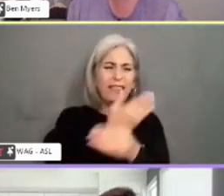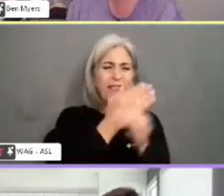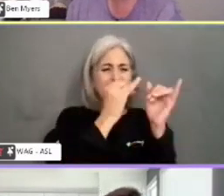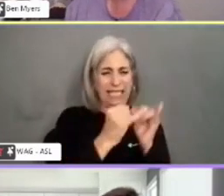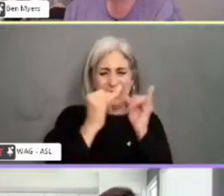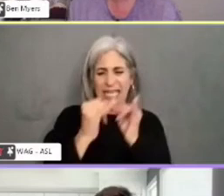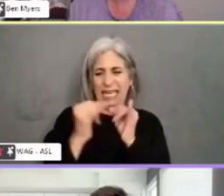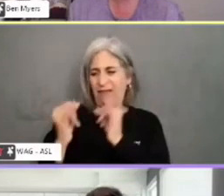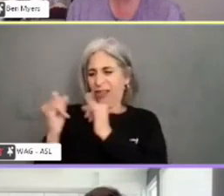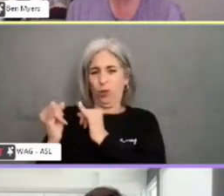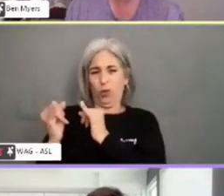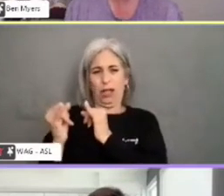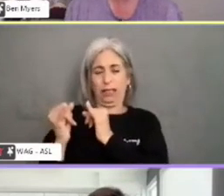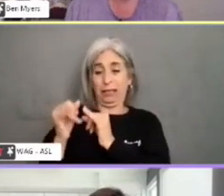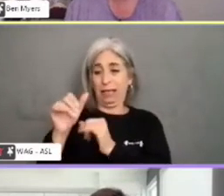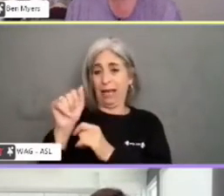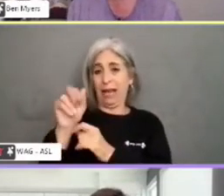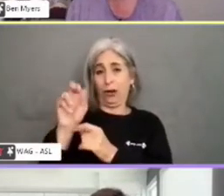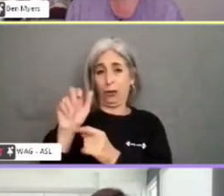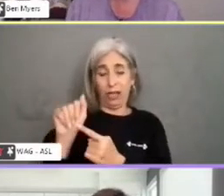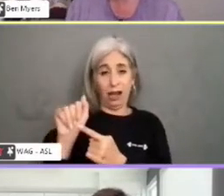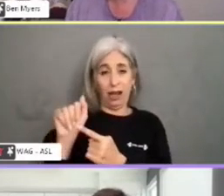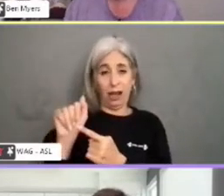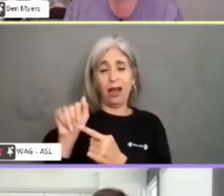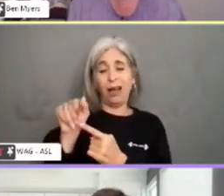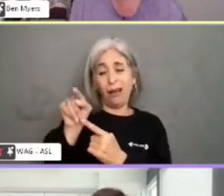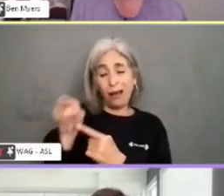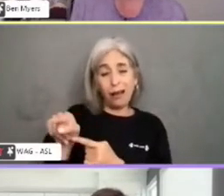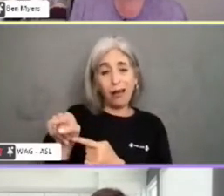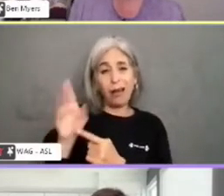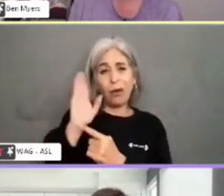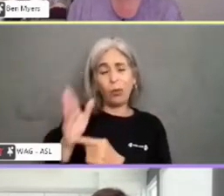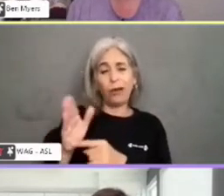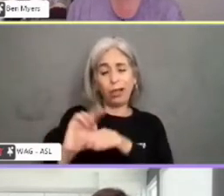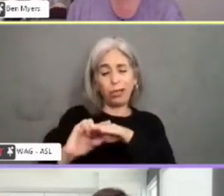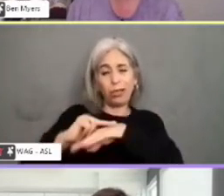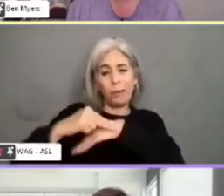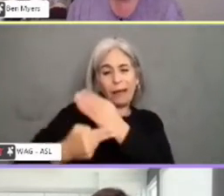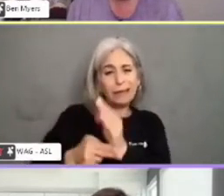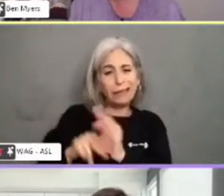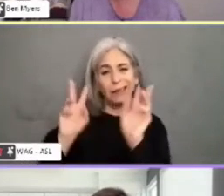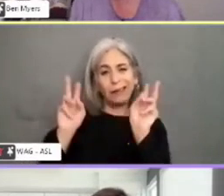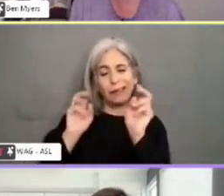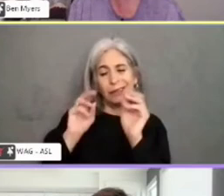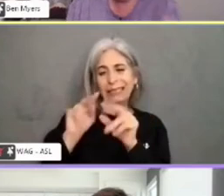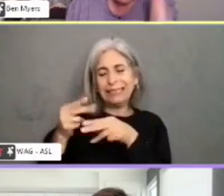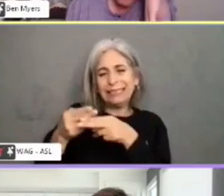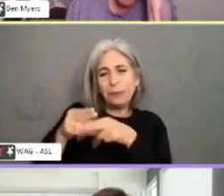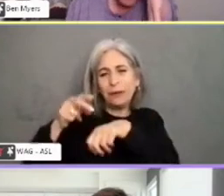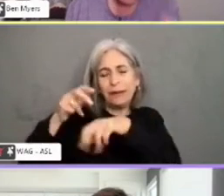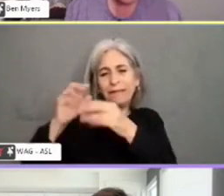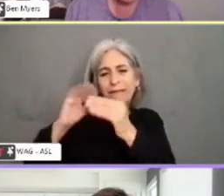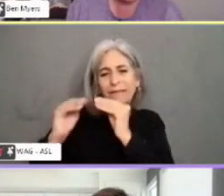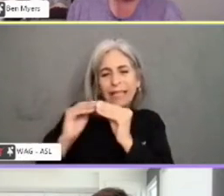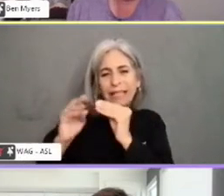instances where ARIA would kind of band-aid over those browser heuristics